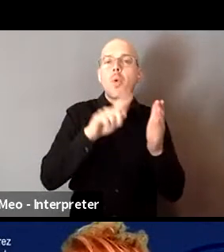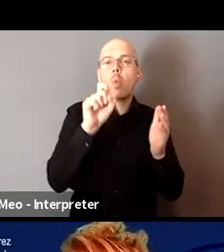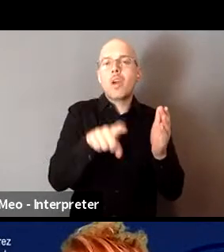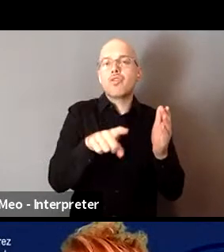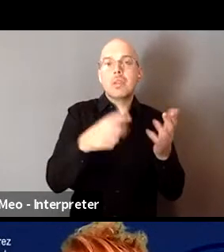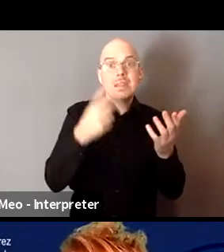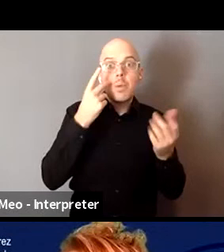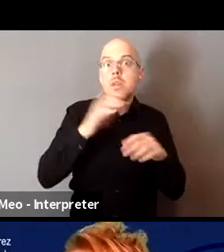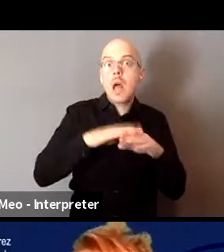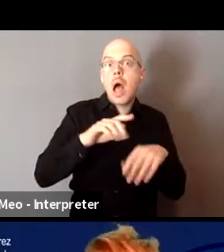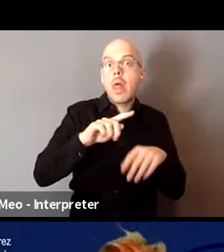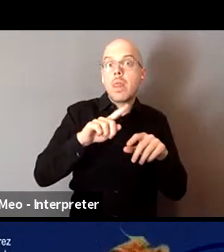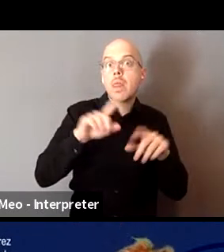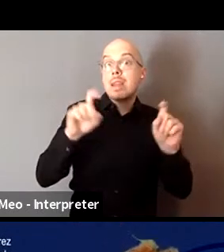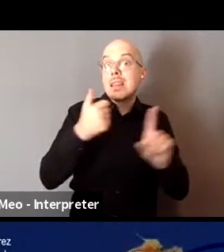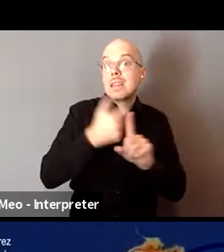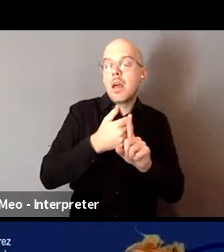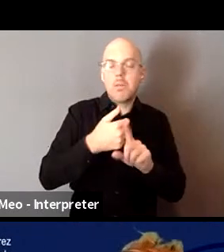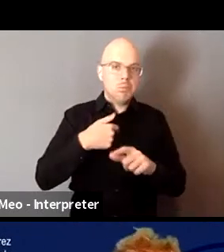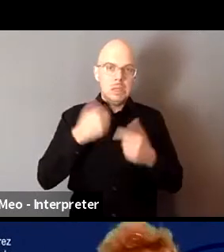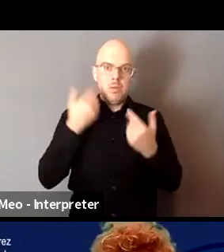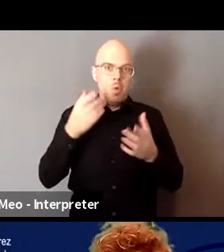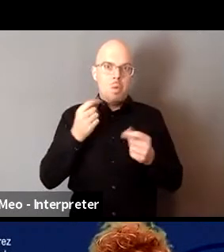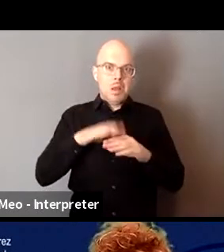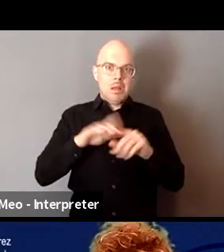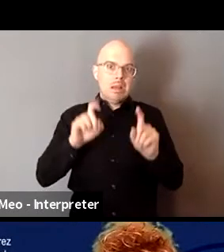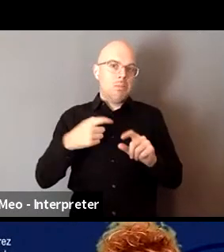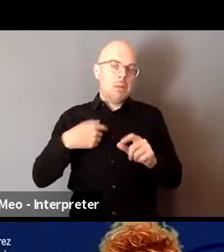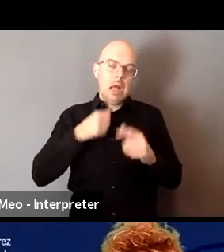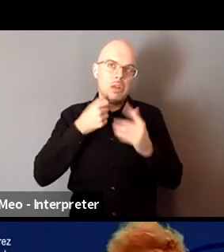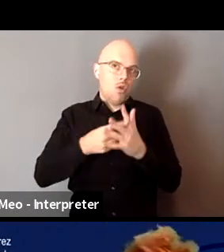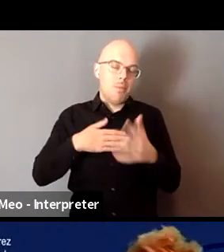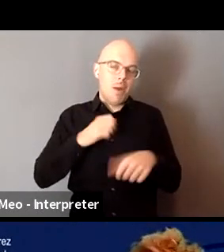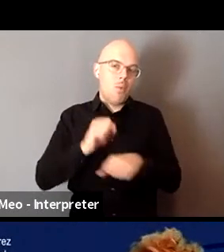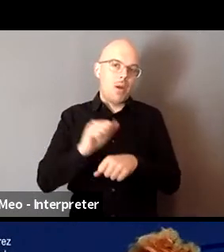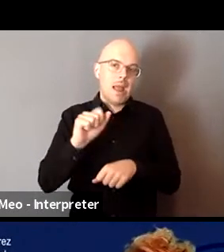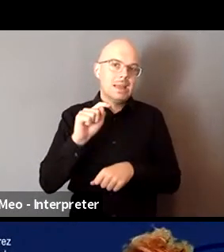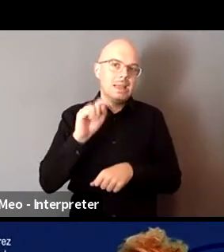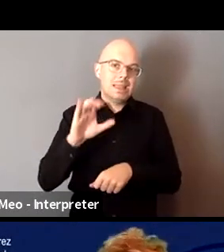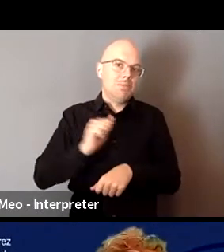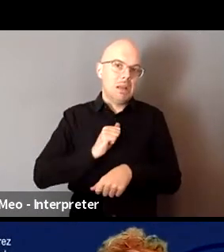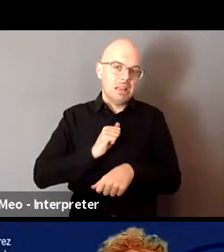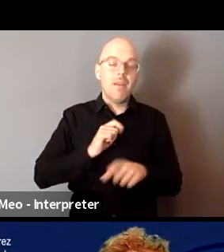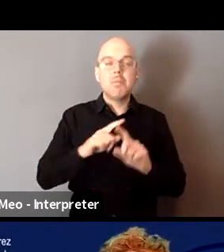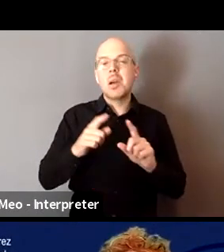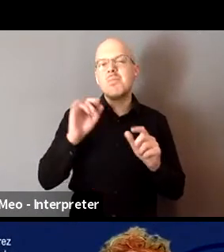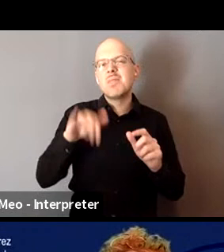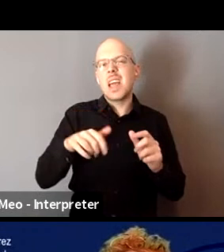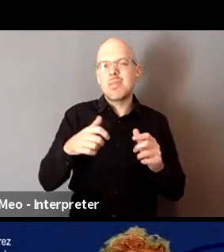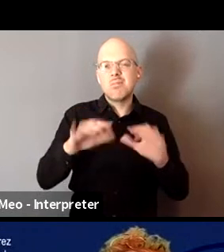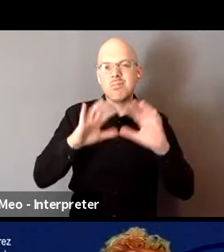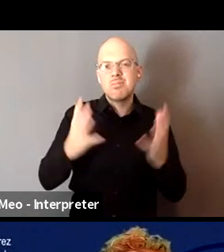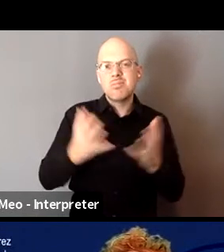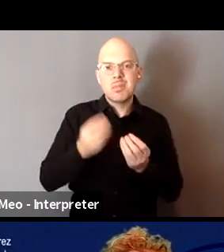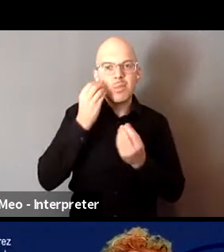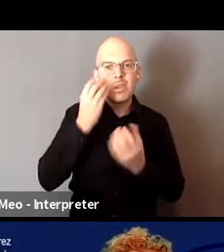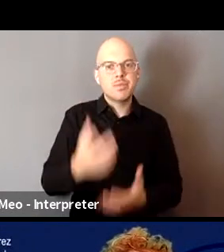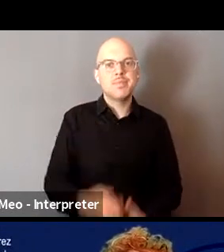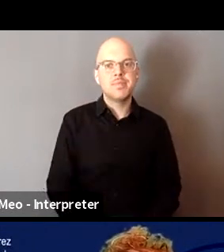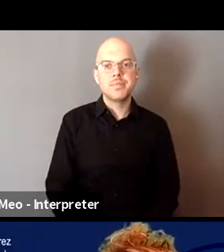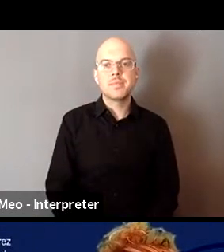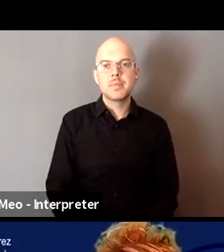how that program works. That's how it will work. Okay, thank you, Doug. Since I have you here,